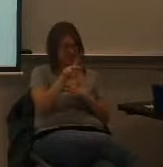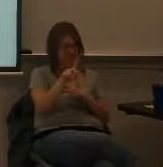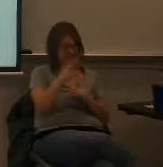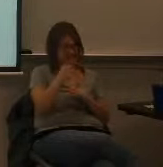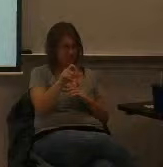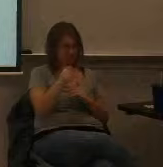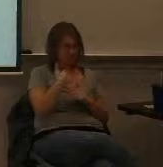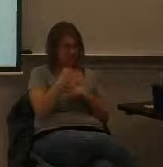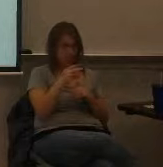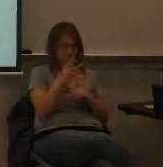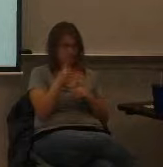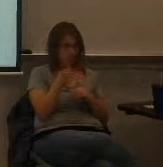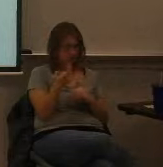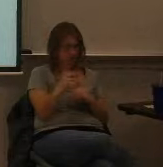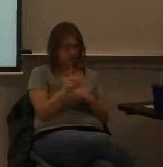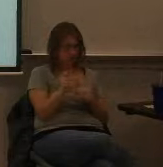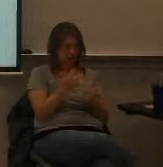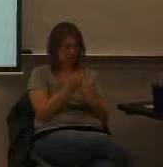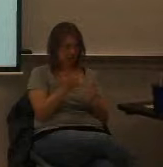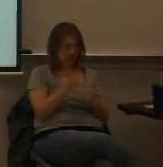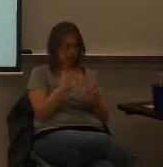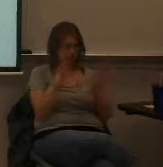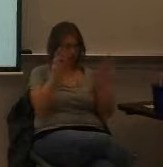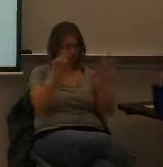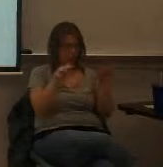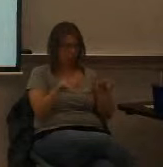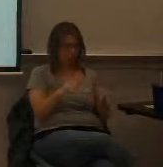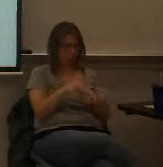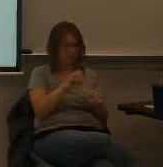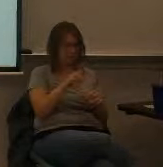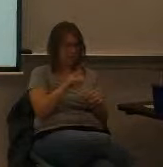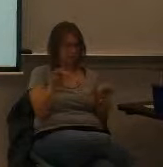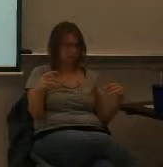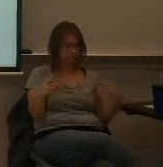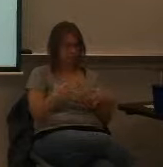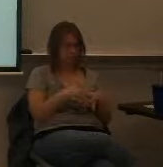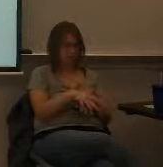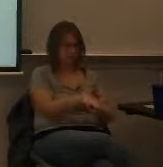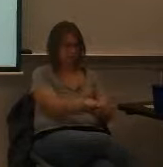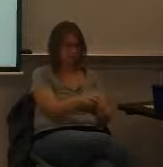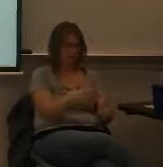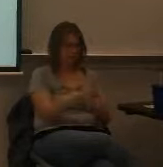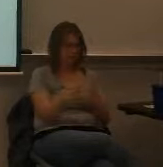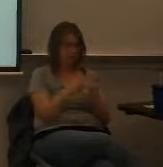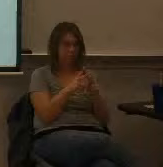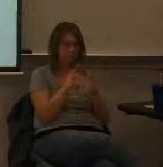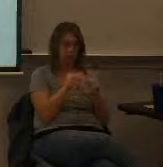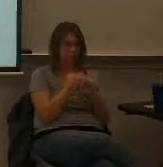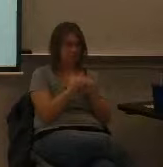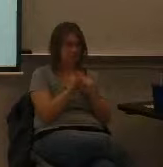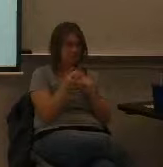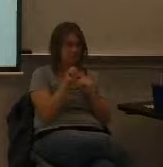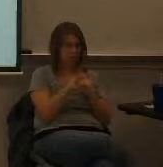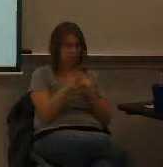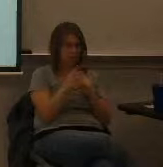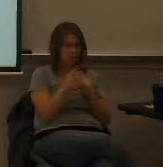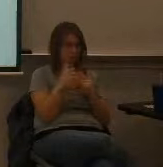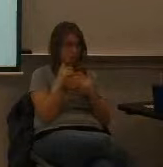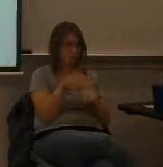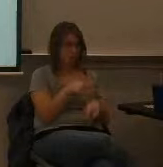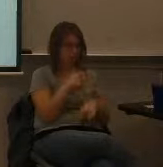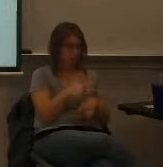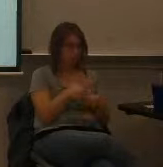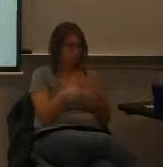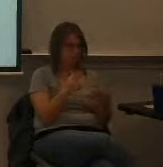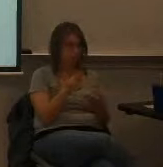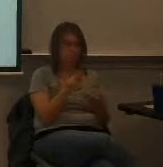really no watershed per se. Everything just kind of percolates down in the sand and works its way back out. Very, very stable flow over long periods of time.